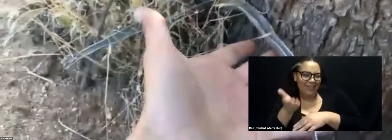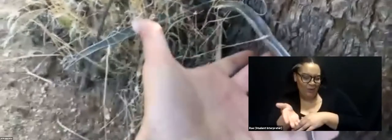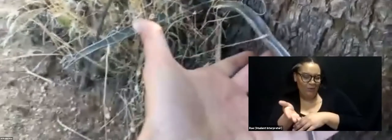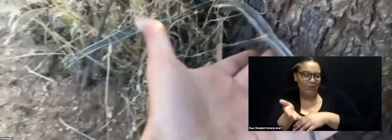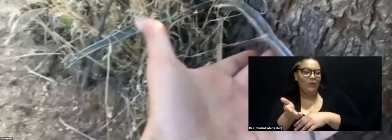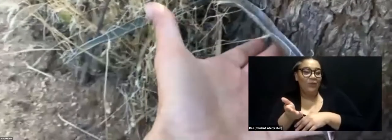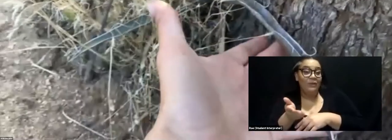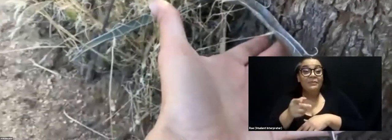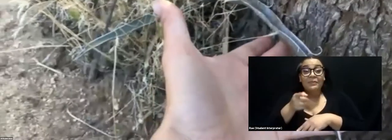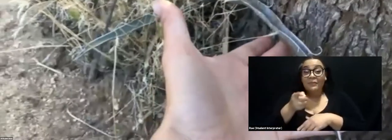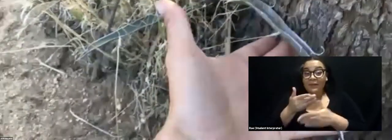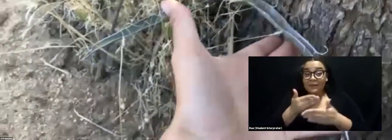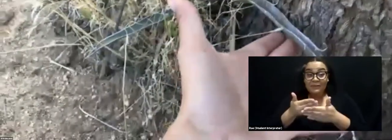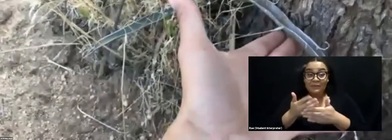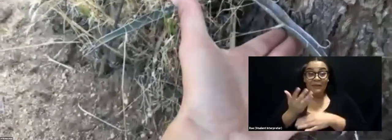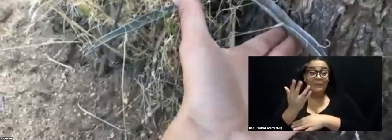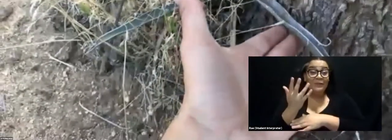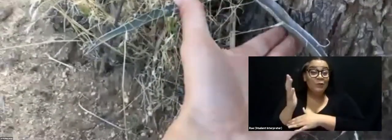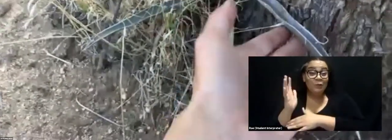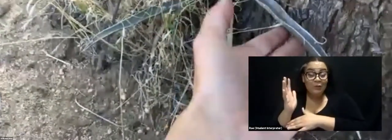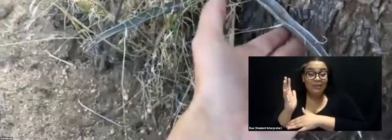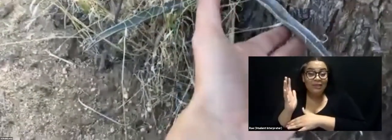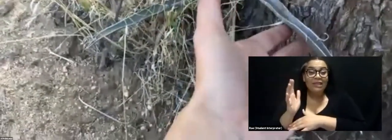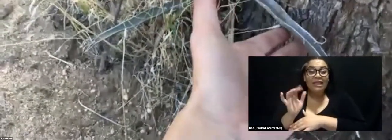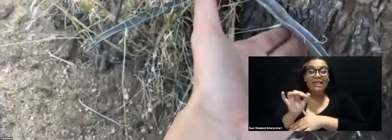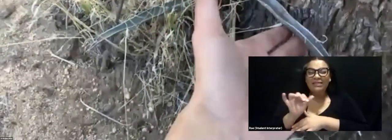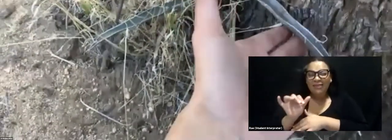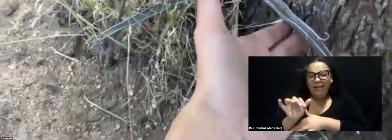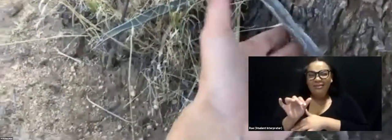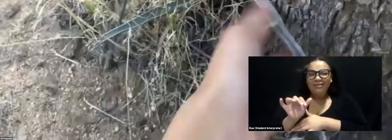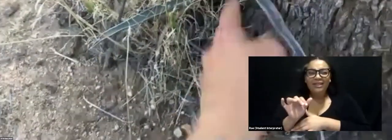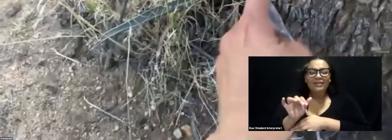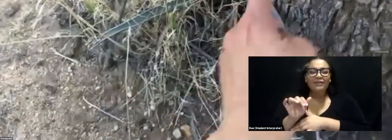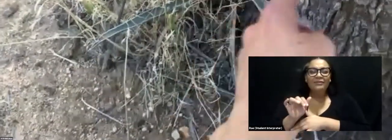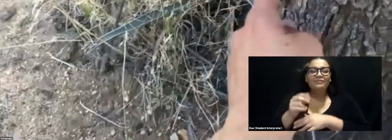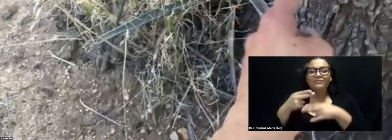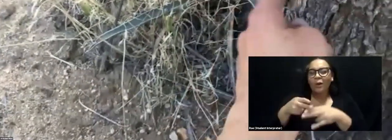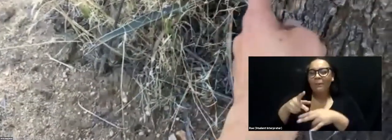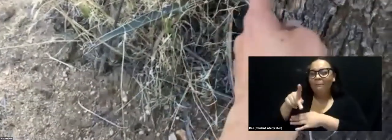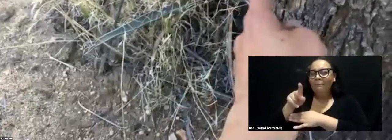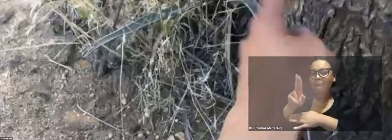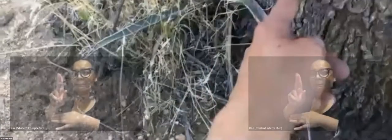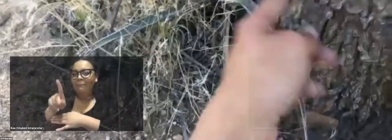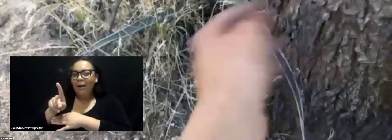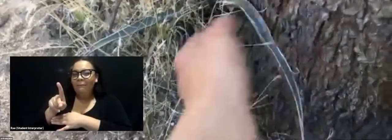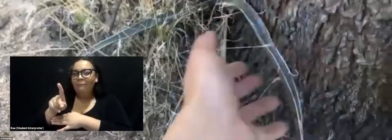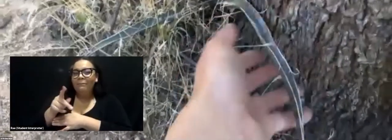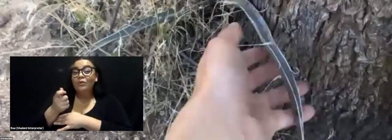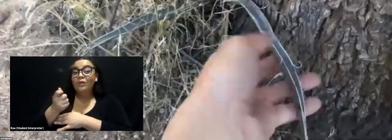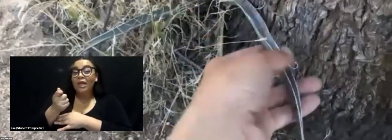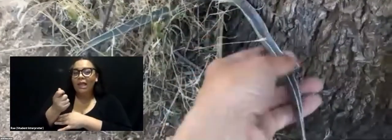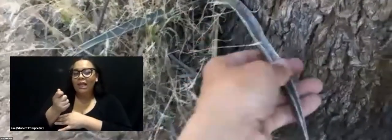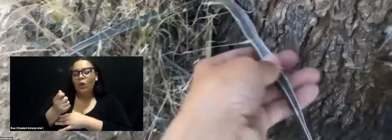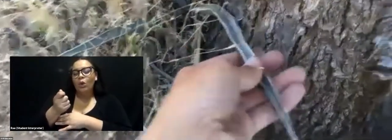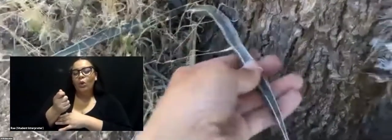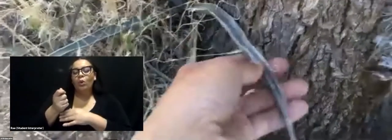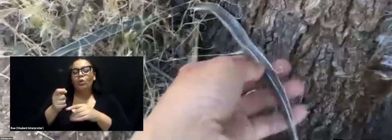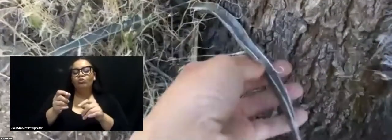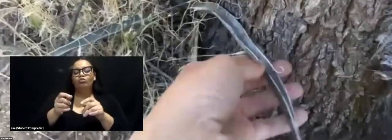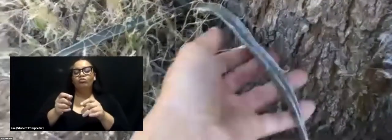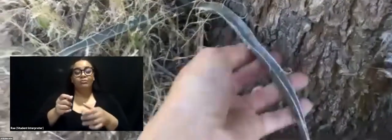This baby Joshua tree is likely what we call a pup. So it's a little offshoot of this bigger plant.